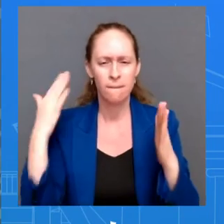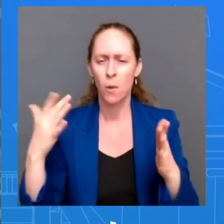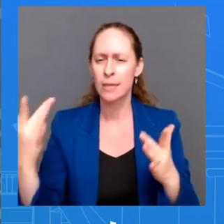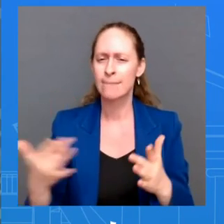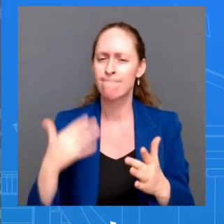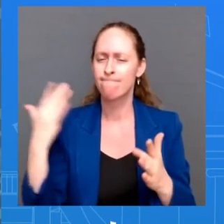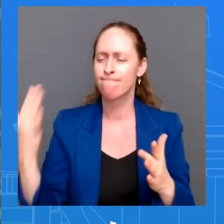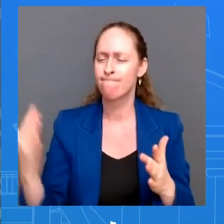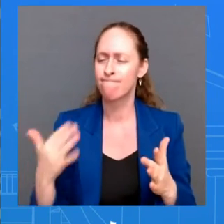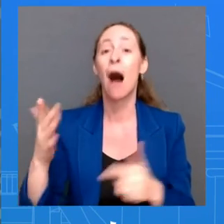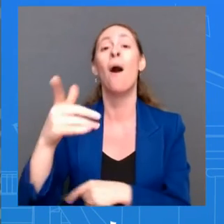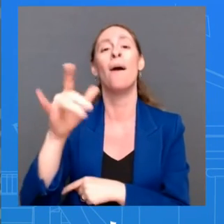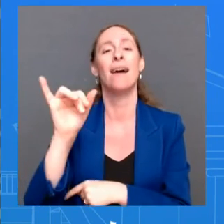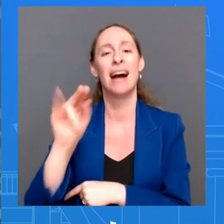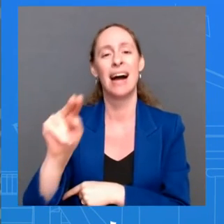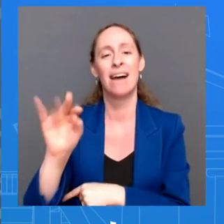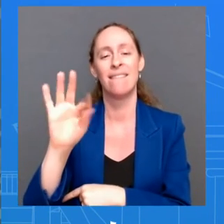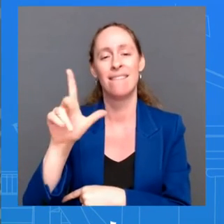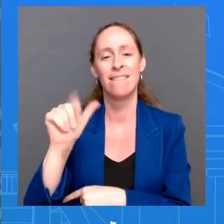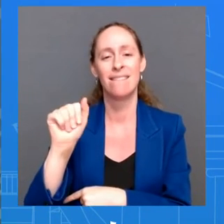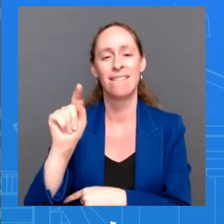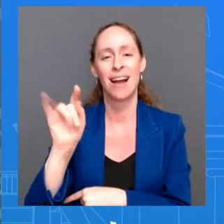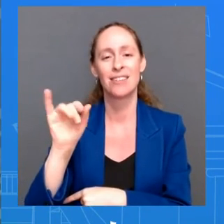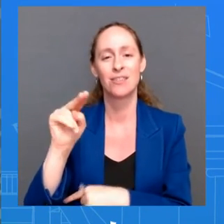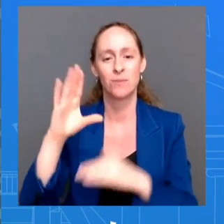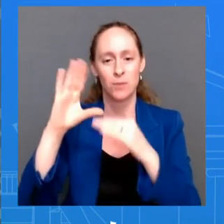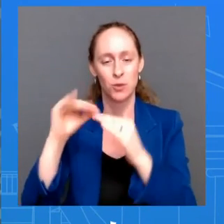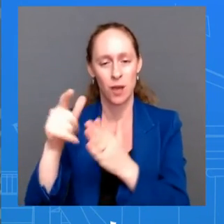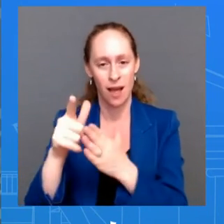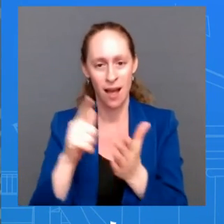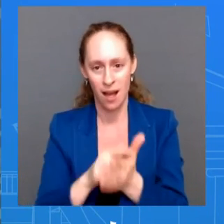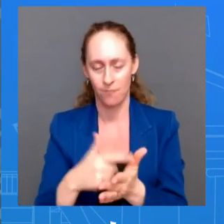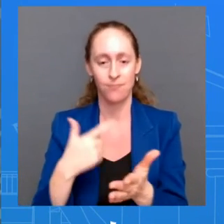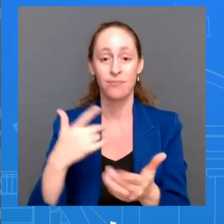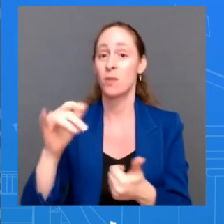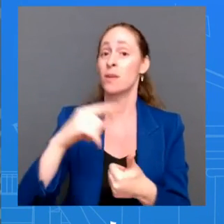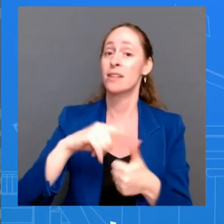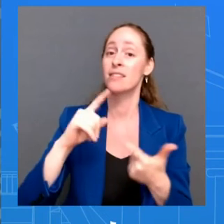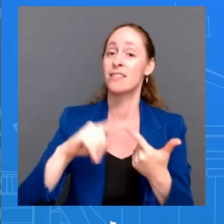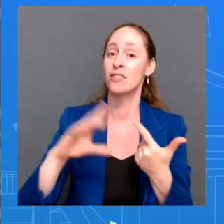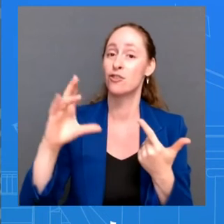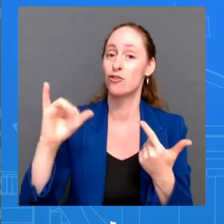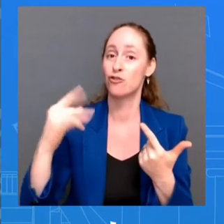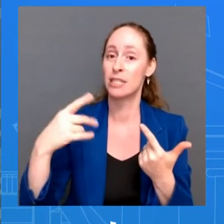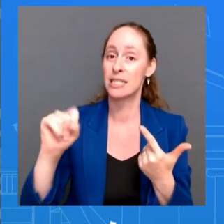and explained. We saw the CHIPS Act pass, which is going to lower costs for families, going to fight